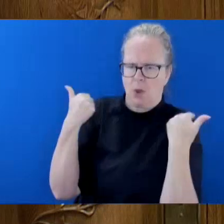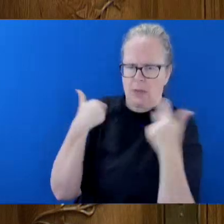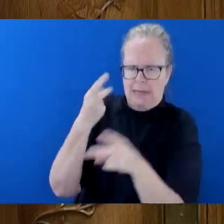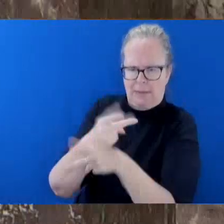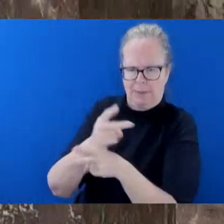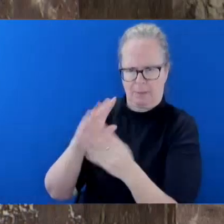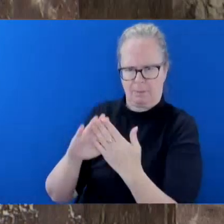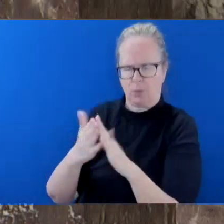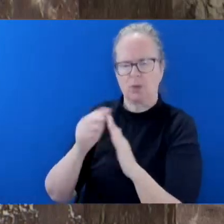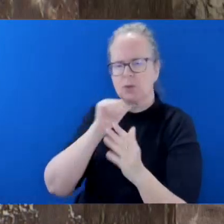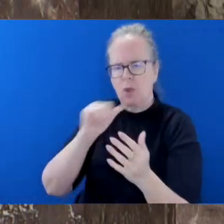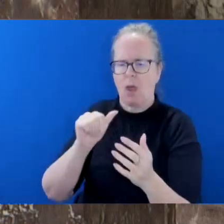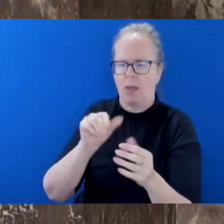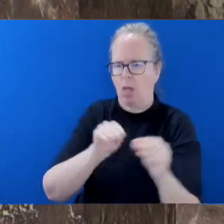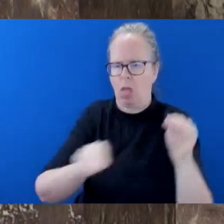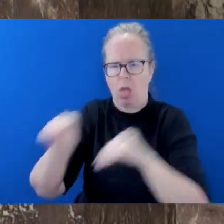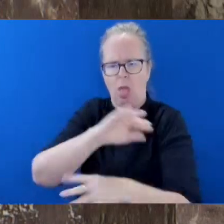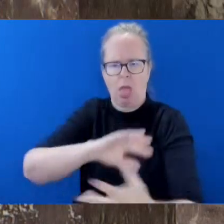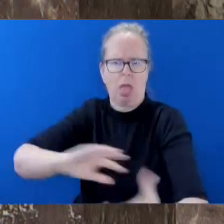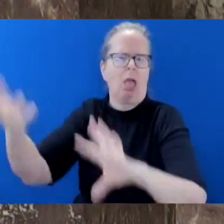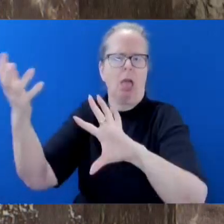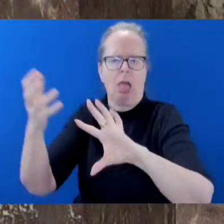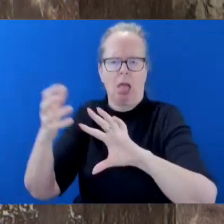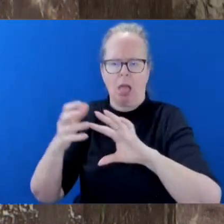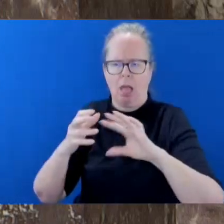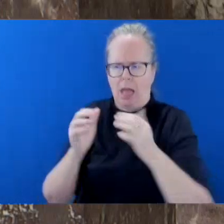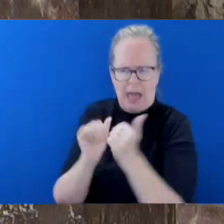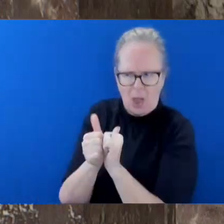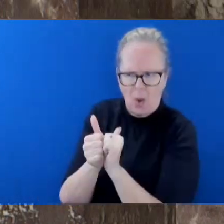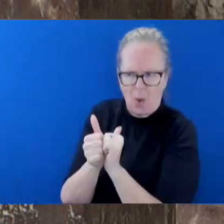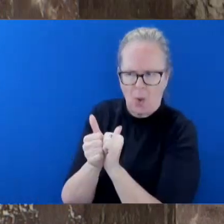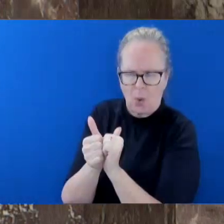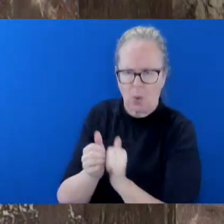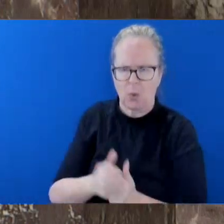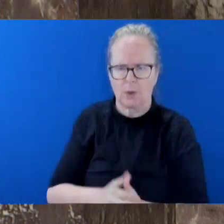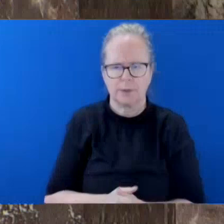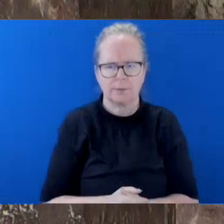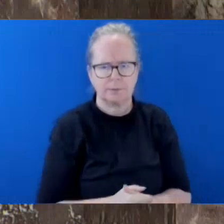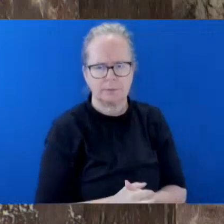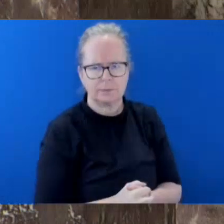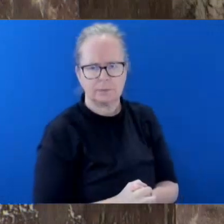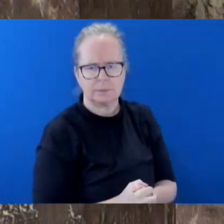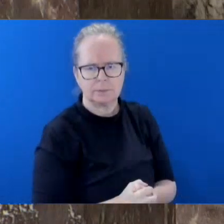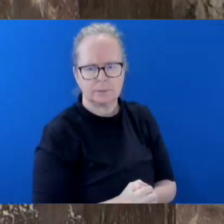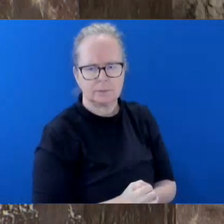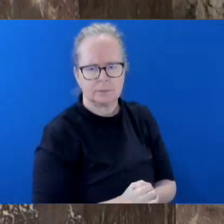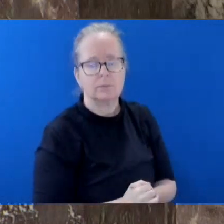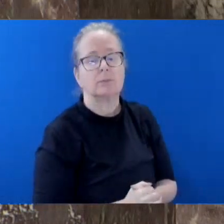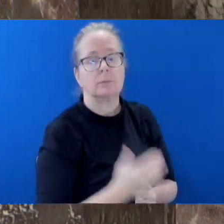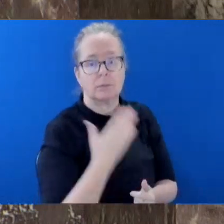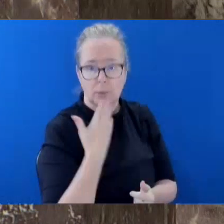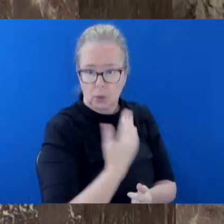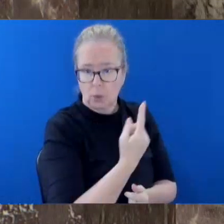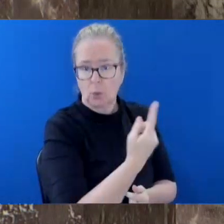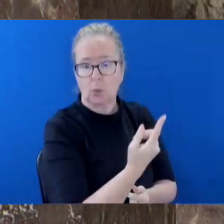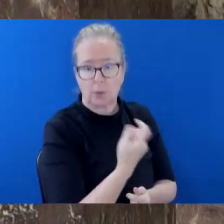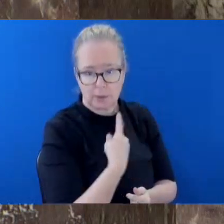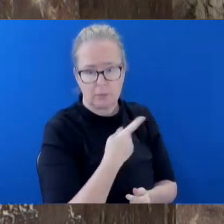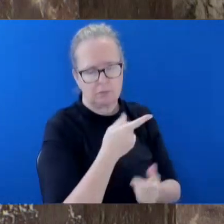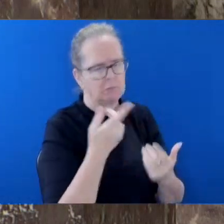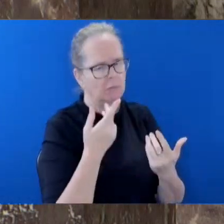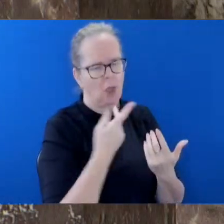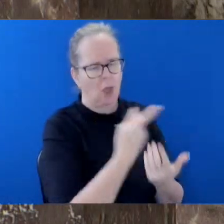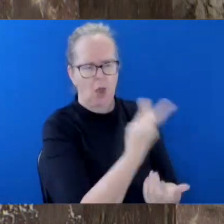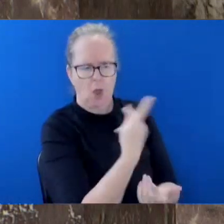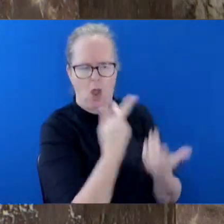of Housing. Thank you, Honourable Speaker. And again, appreciate the member's question. And I've already shared with him multiple times, and I appreciate he wants it on the record, which